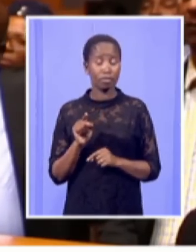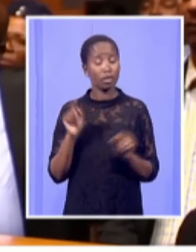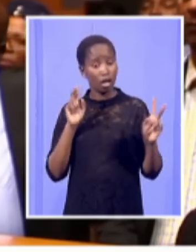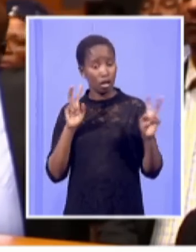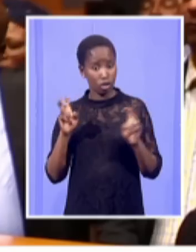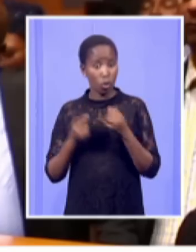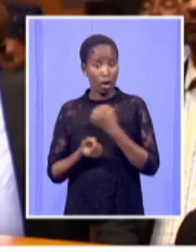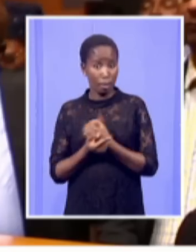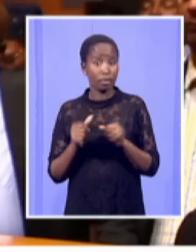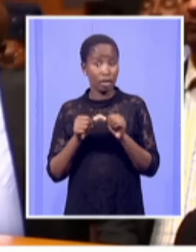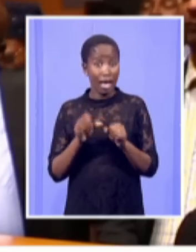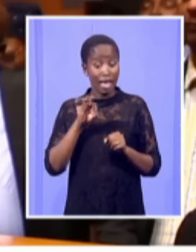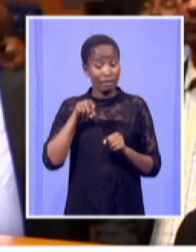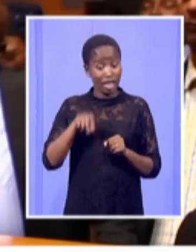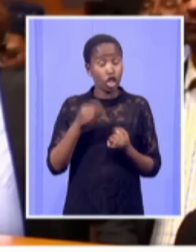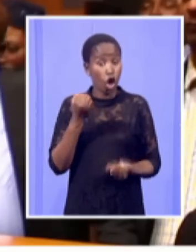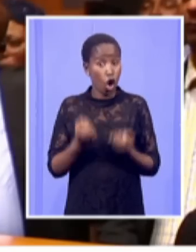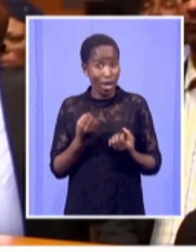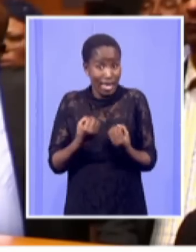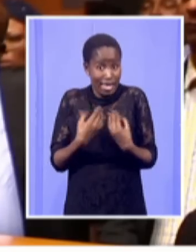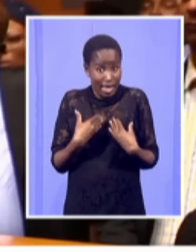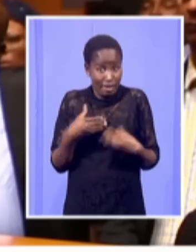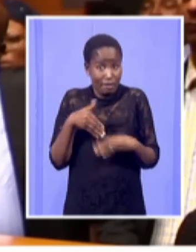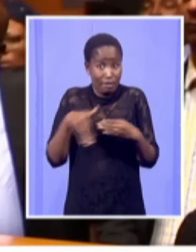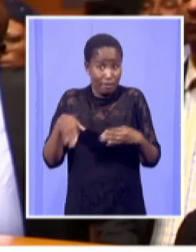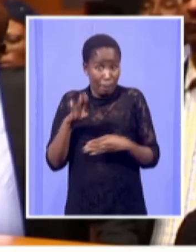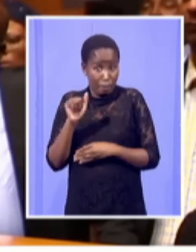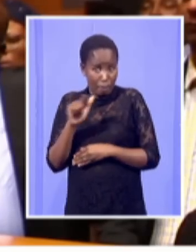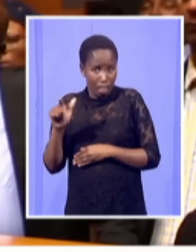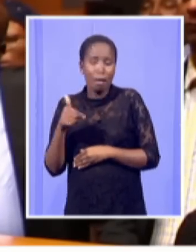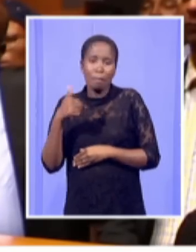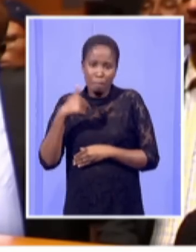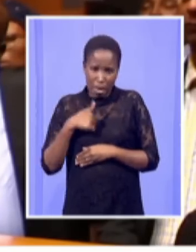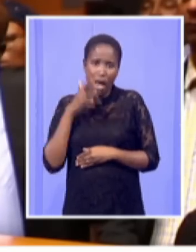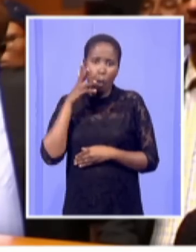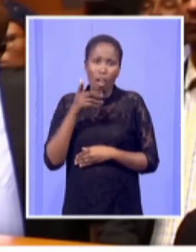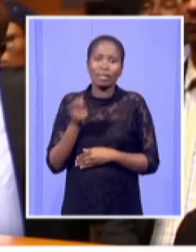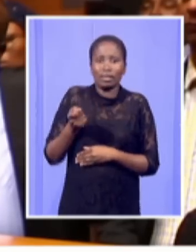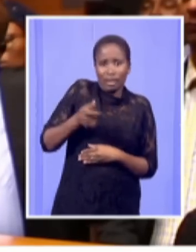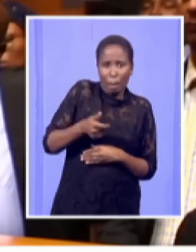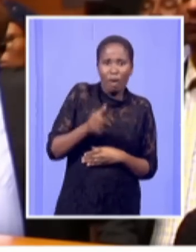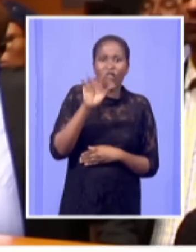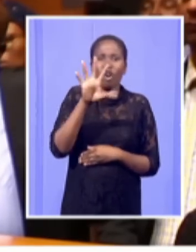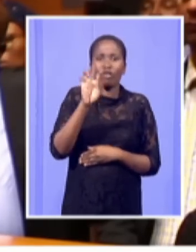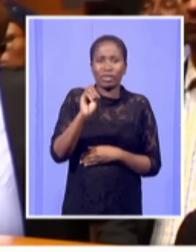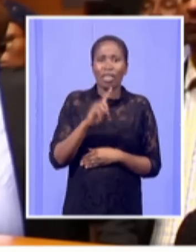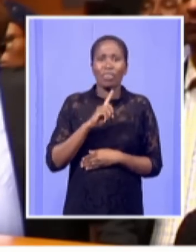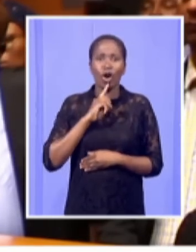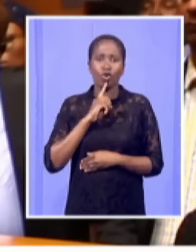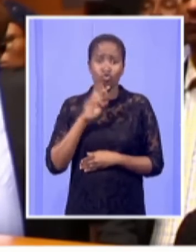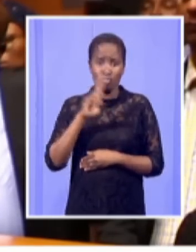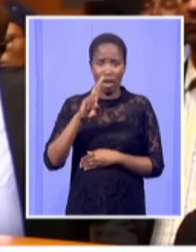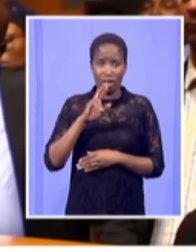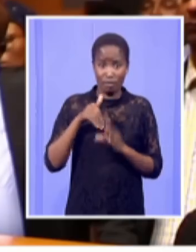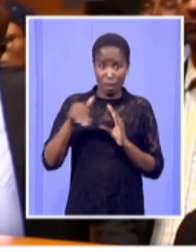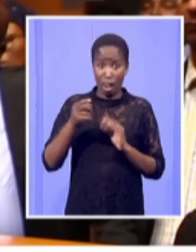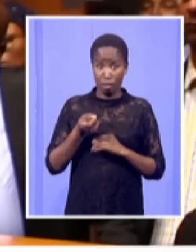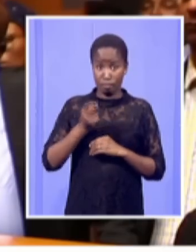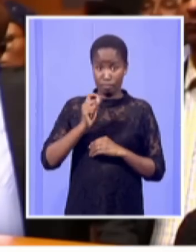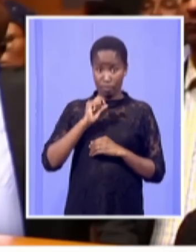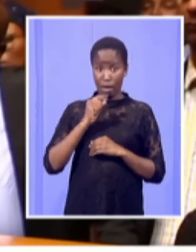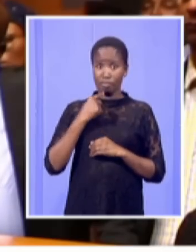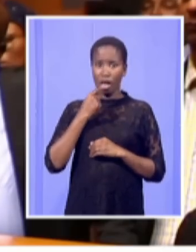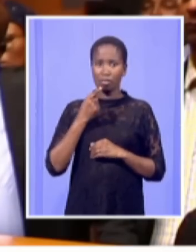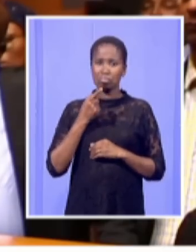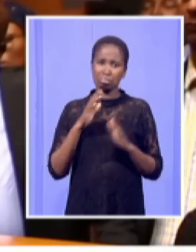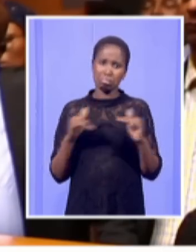this Honourable Court grant me bail, I will be able to raise bail and pay the sum of 50,000 Rand, which amount I am informed is fair